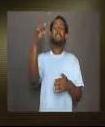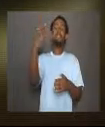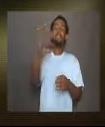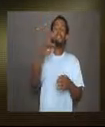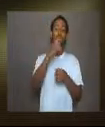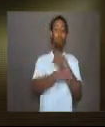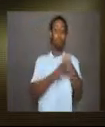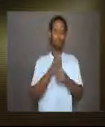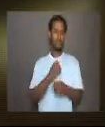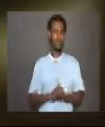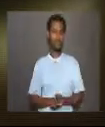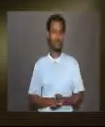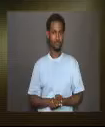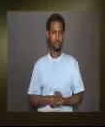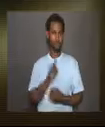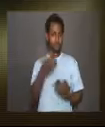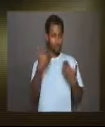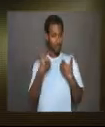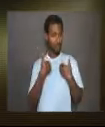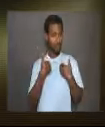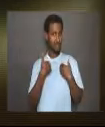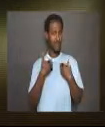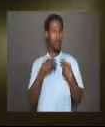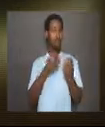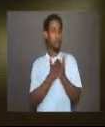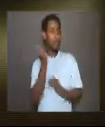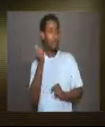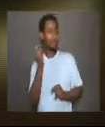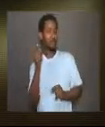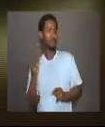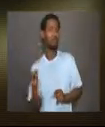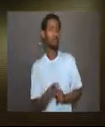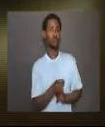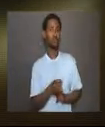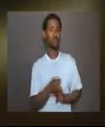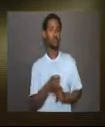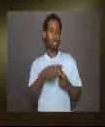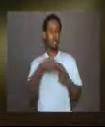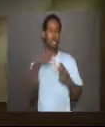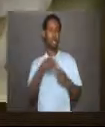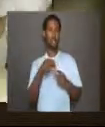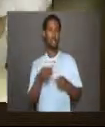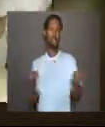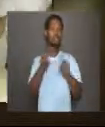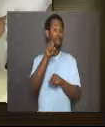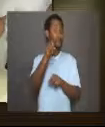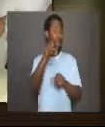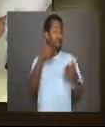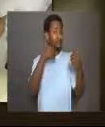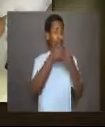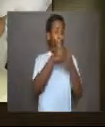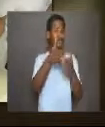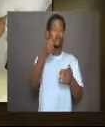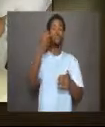You will have the right to be elected when you are 21 years old.